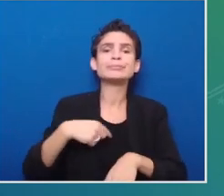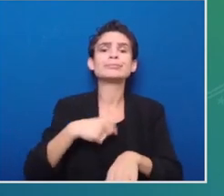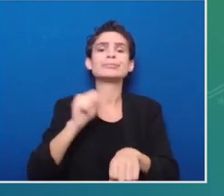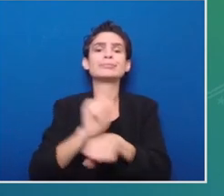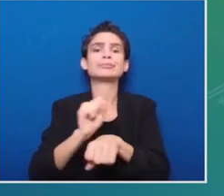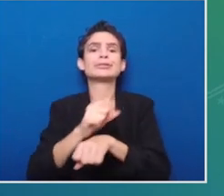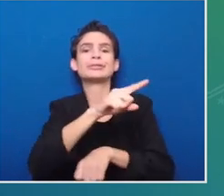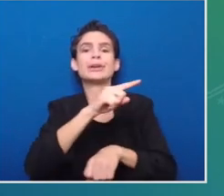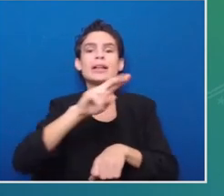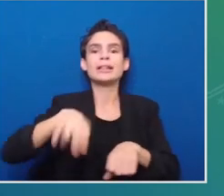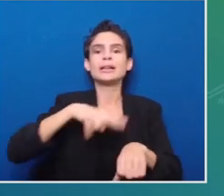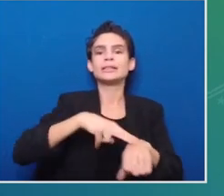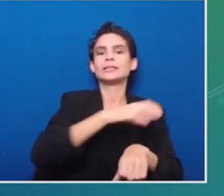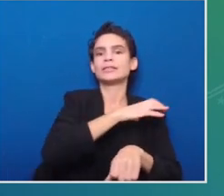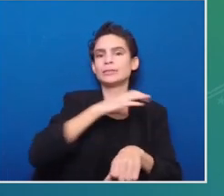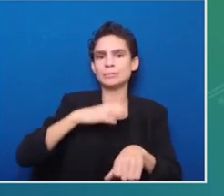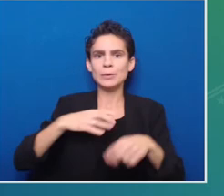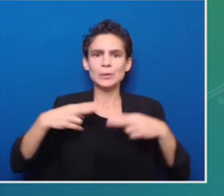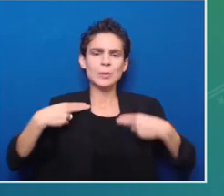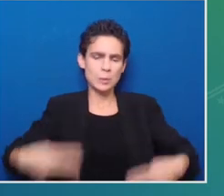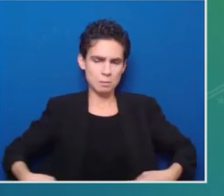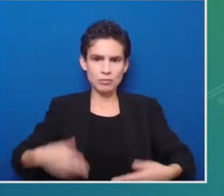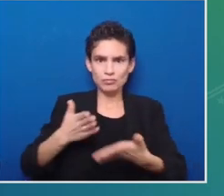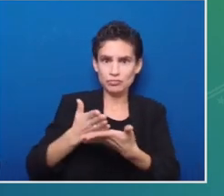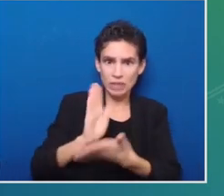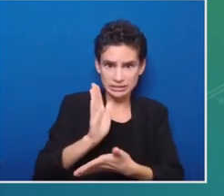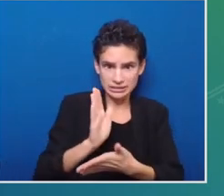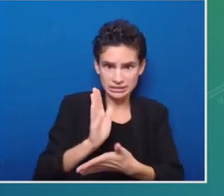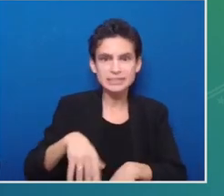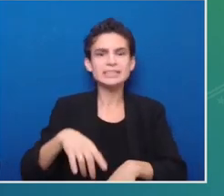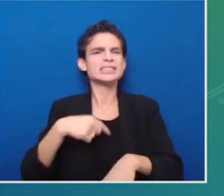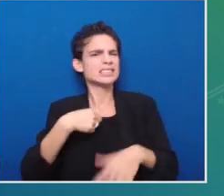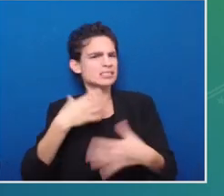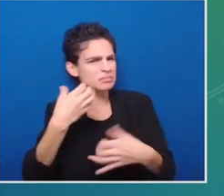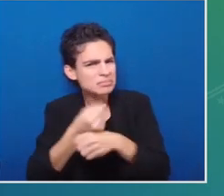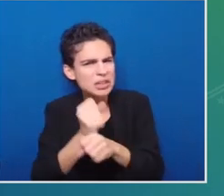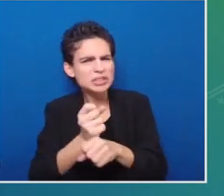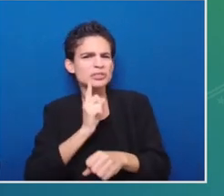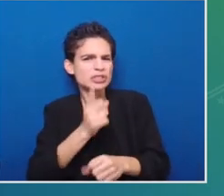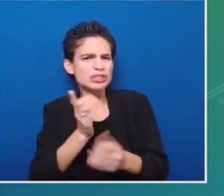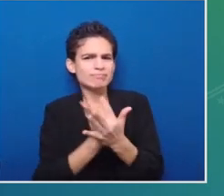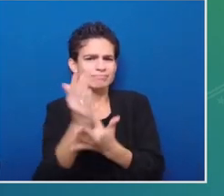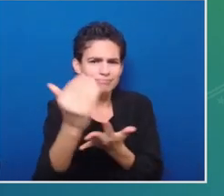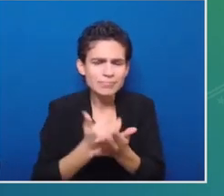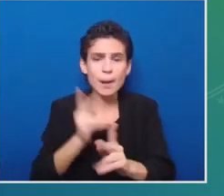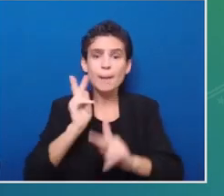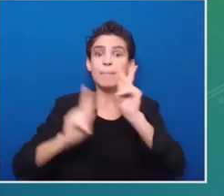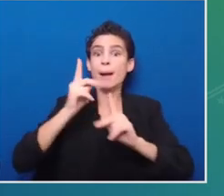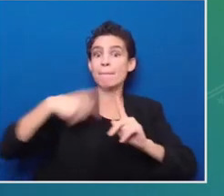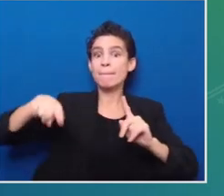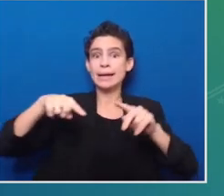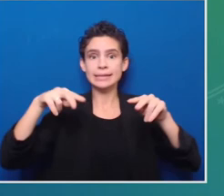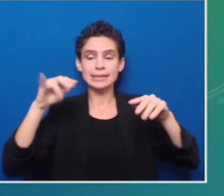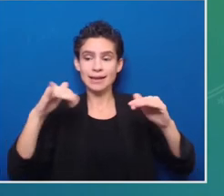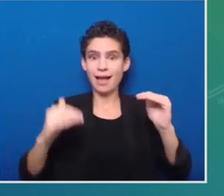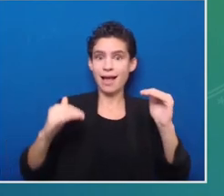I learned that environmental protection and ensuring the health and well-being of all communities had to be